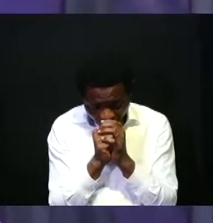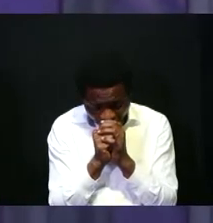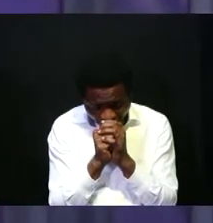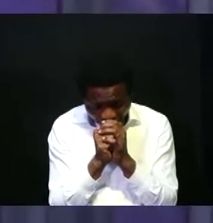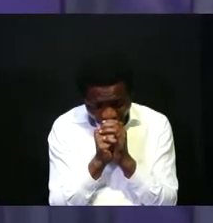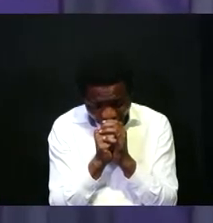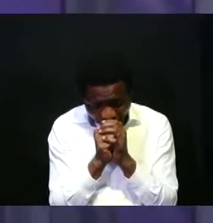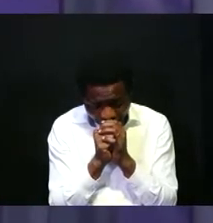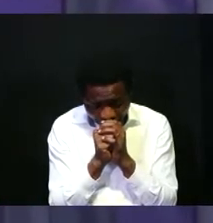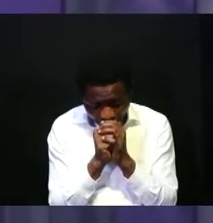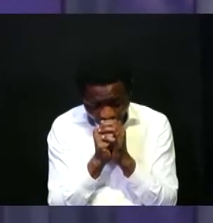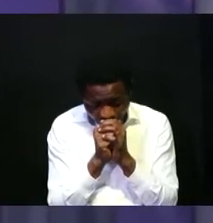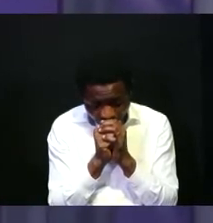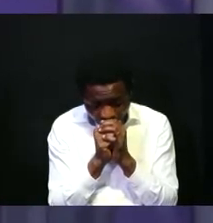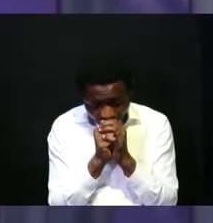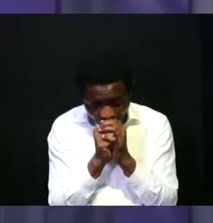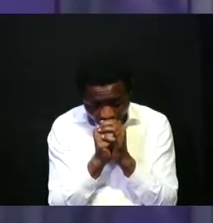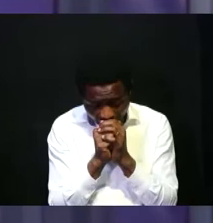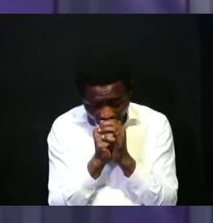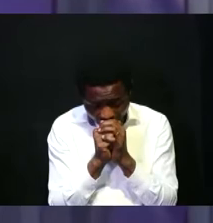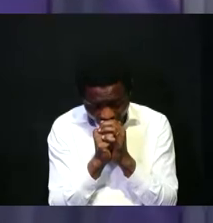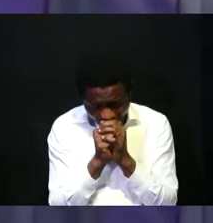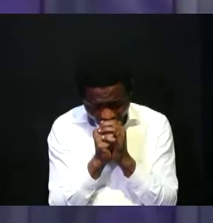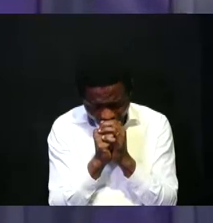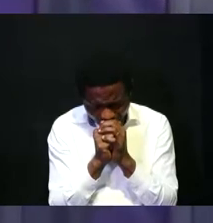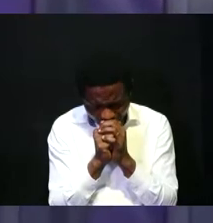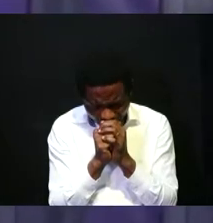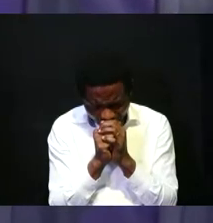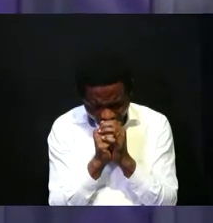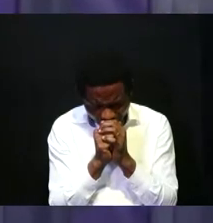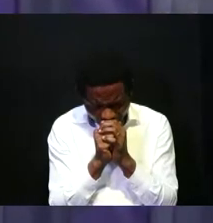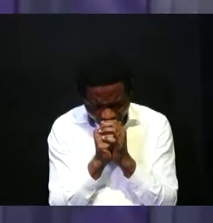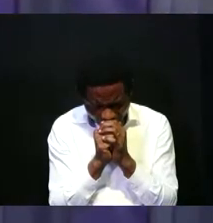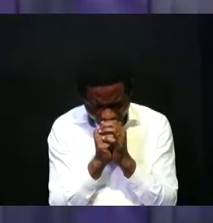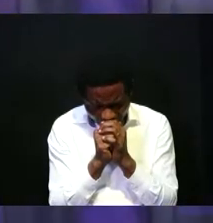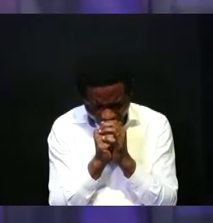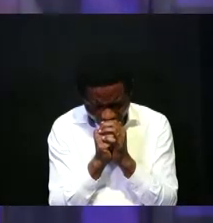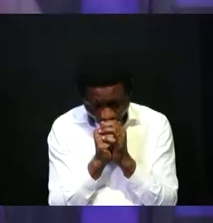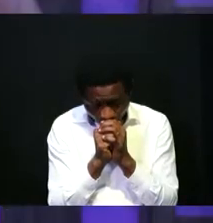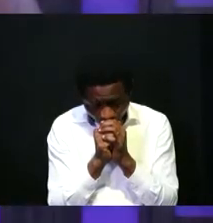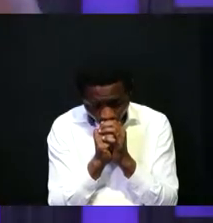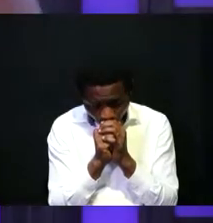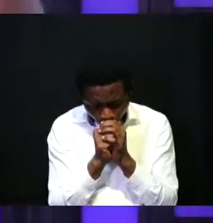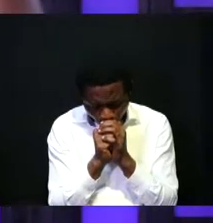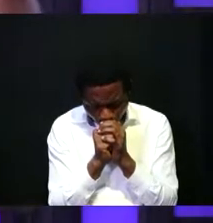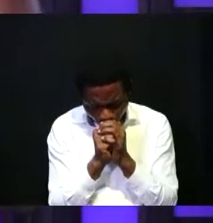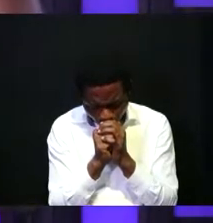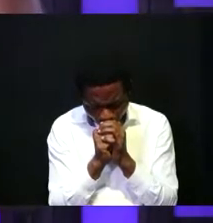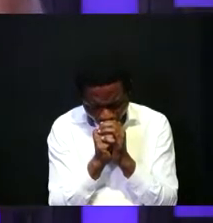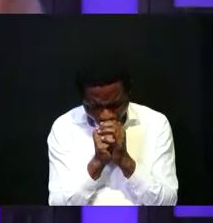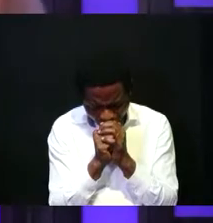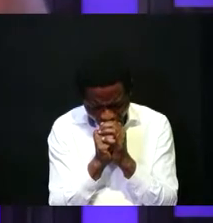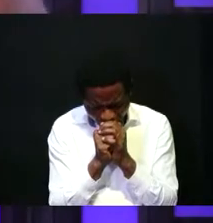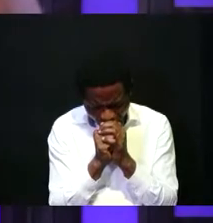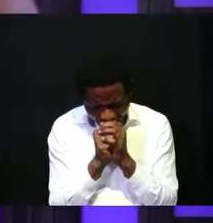O God. There is none that can compare to you, O God. You alone are worthy to receive the praise. You alone are worthy to receive